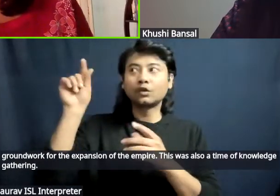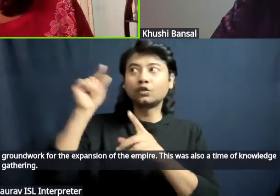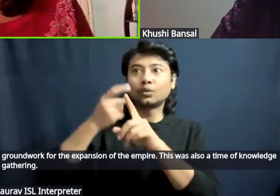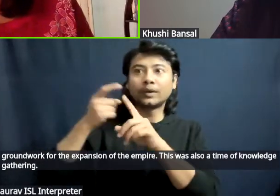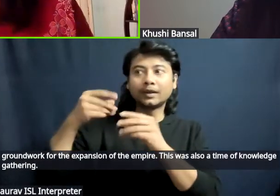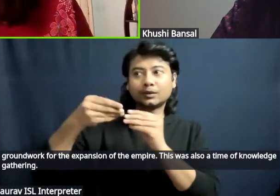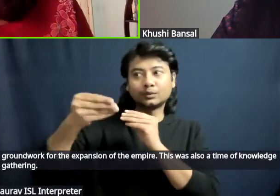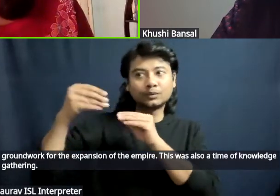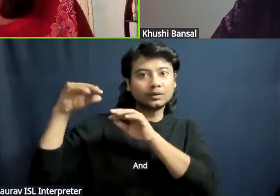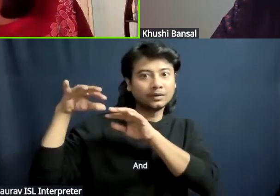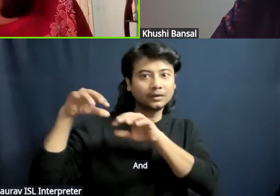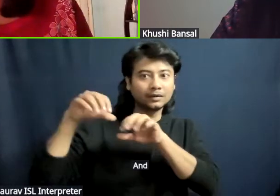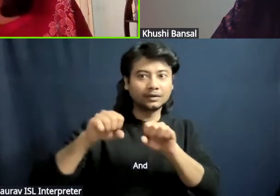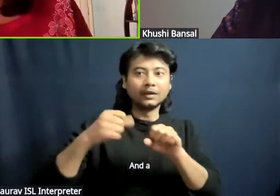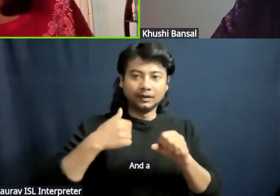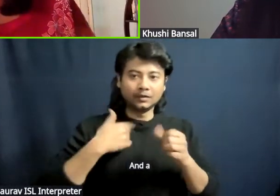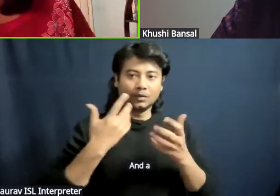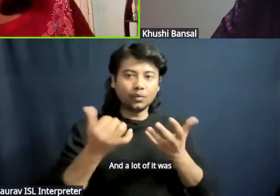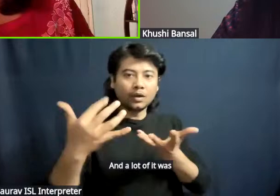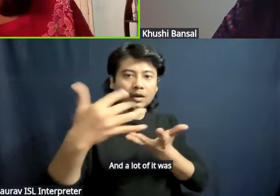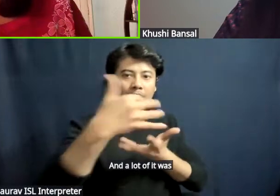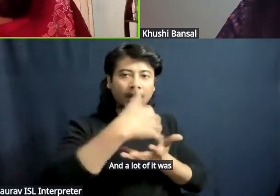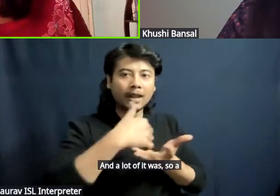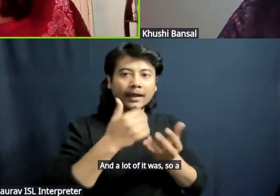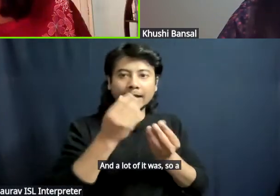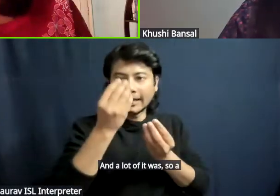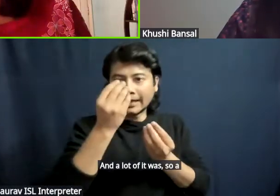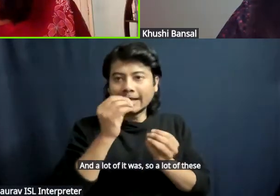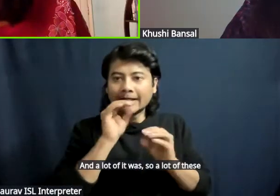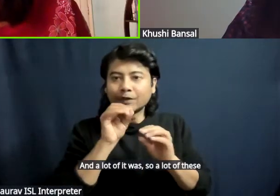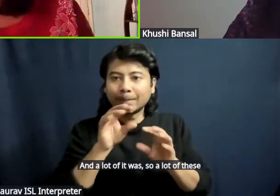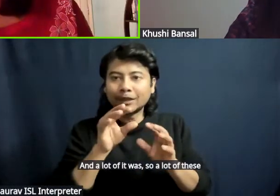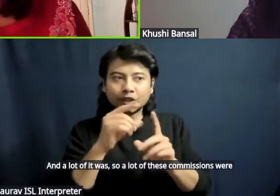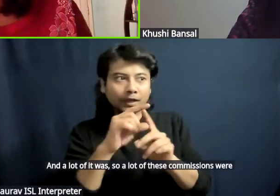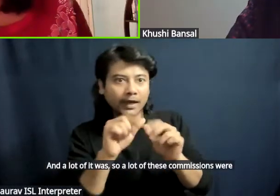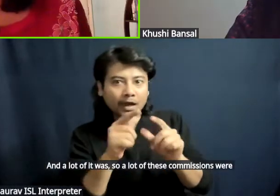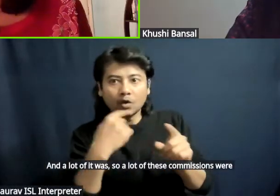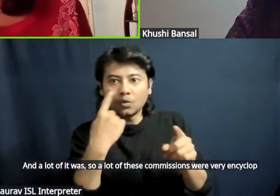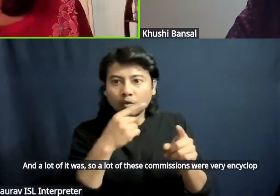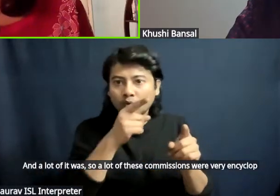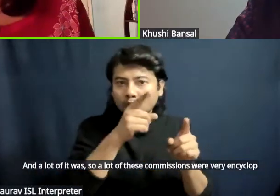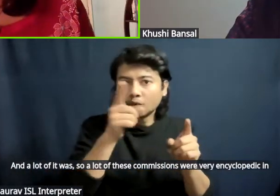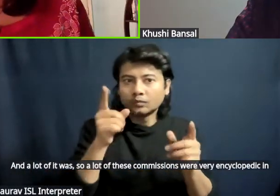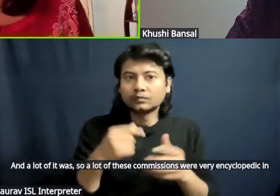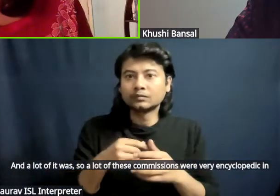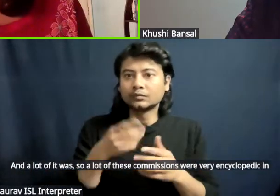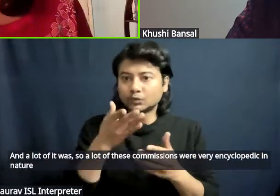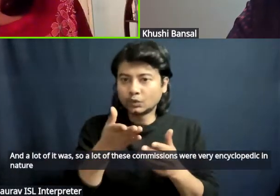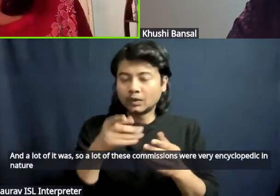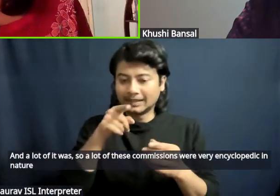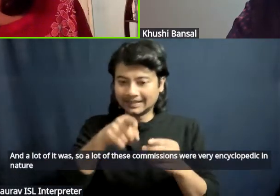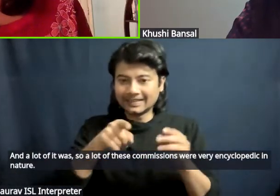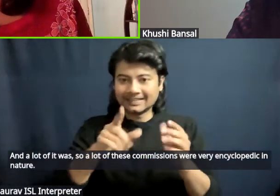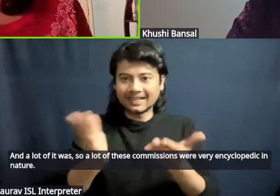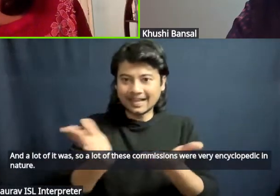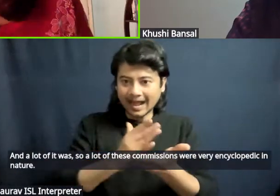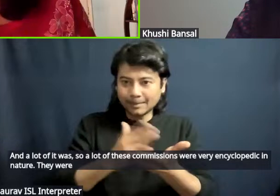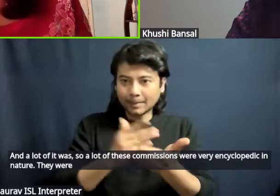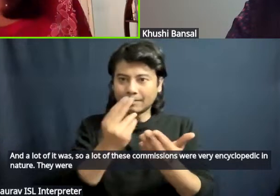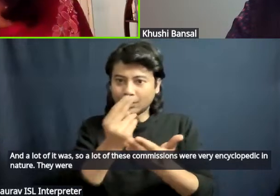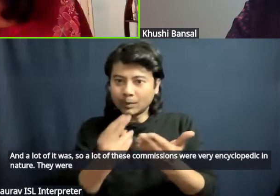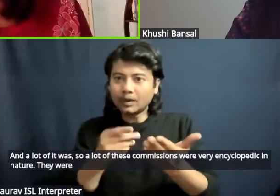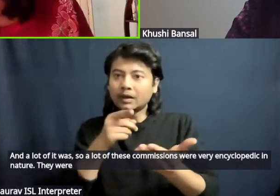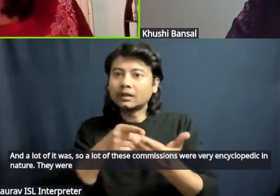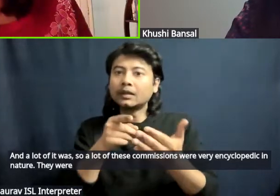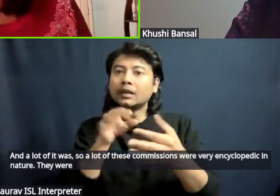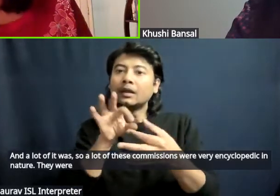and a lot of these commissions were very encyclopedic in nature. Uh, they they were these were